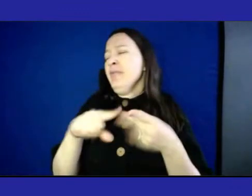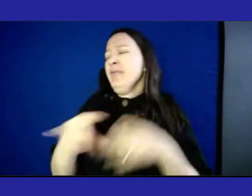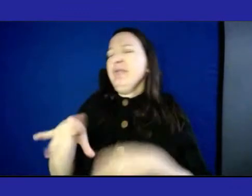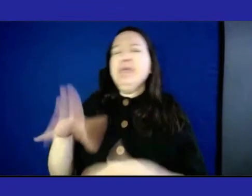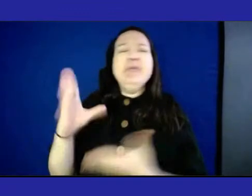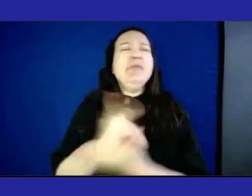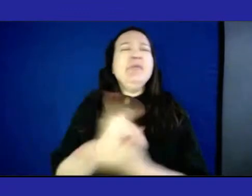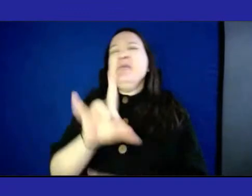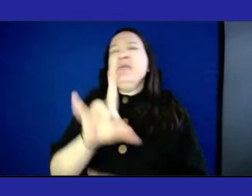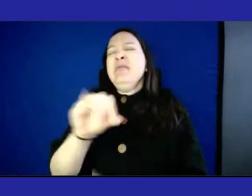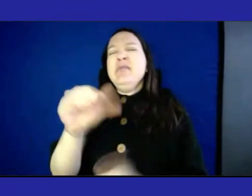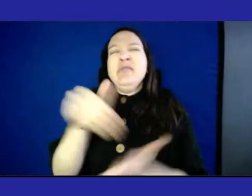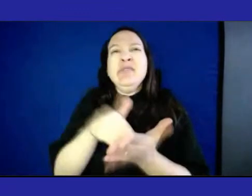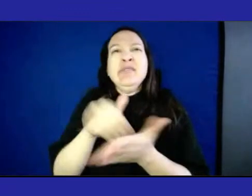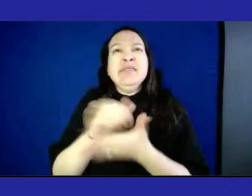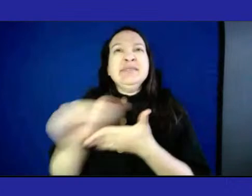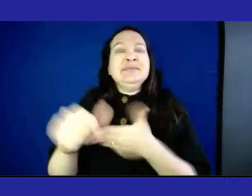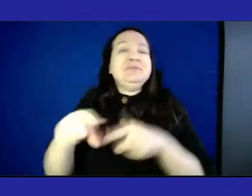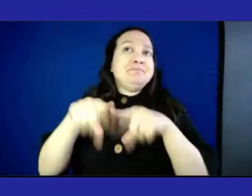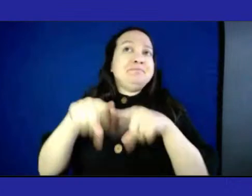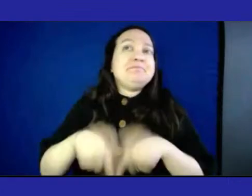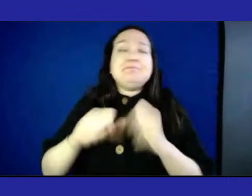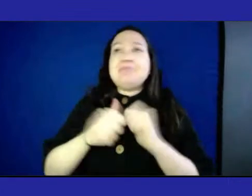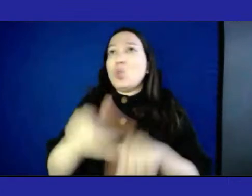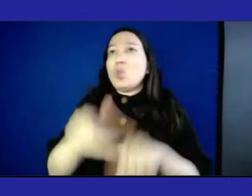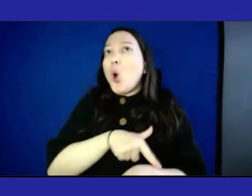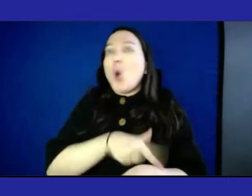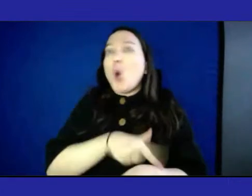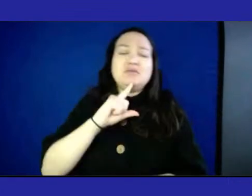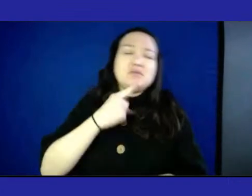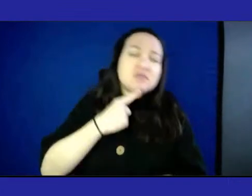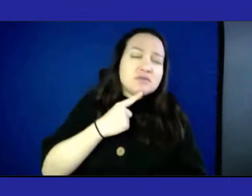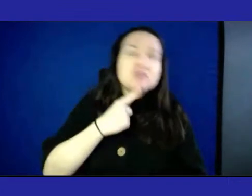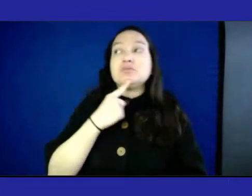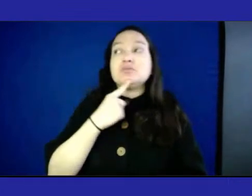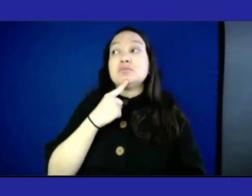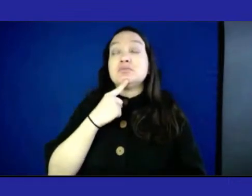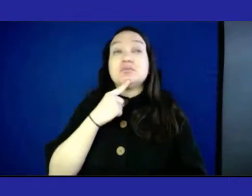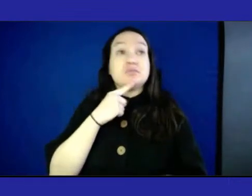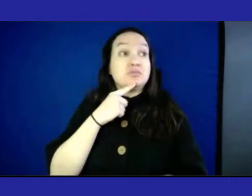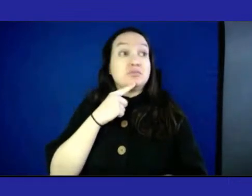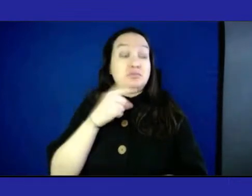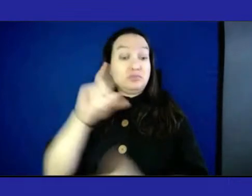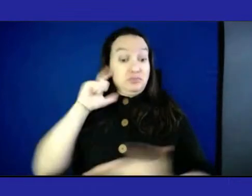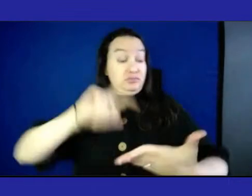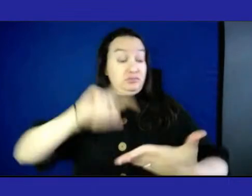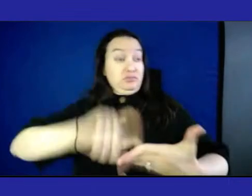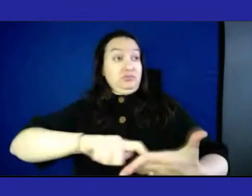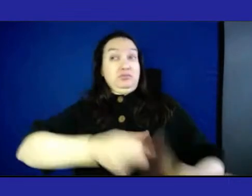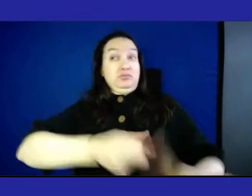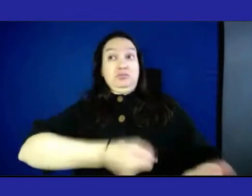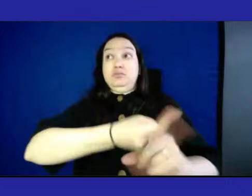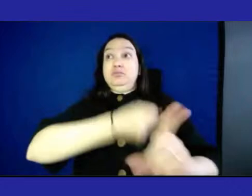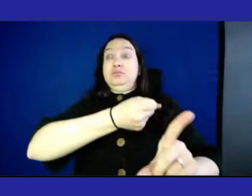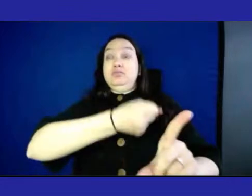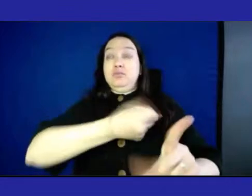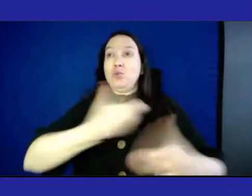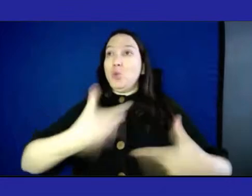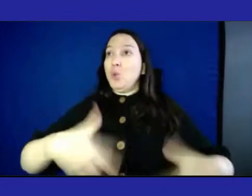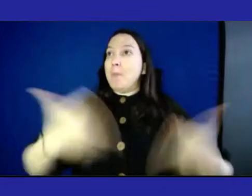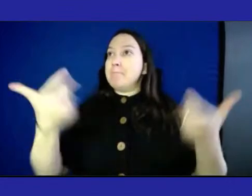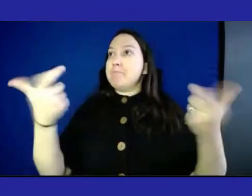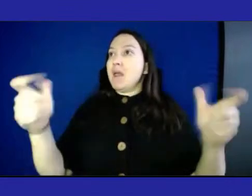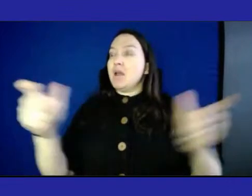$80,000, depending upon length of time. So when you hit one, it can be very big. The other one